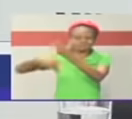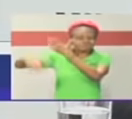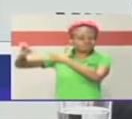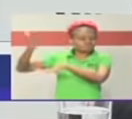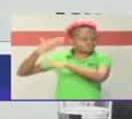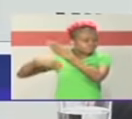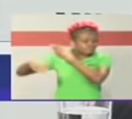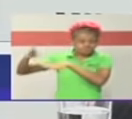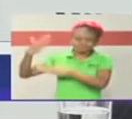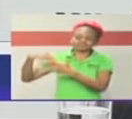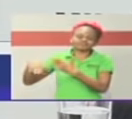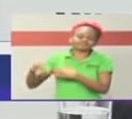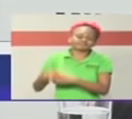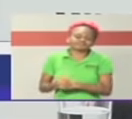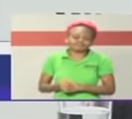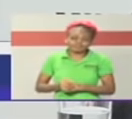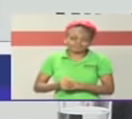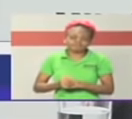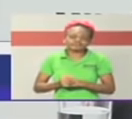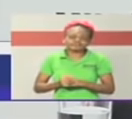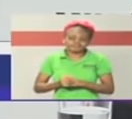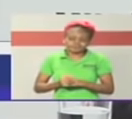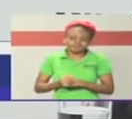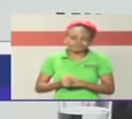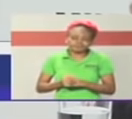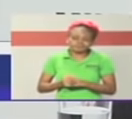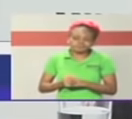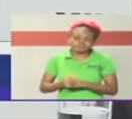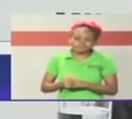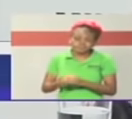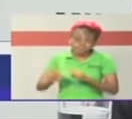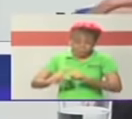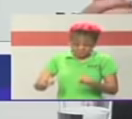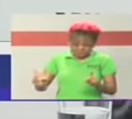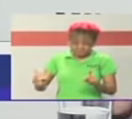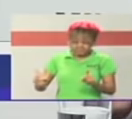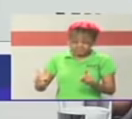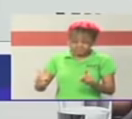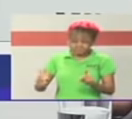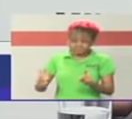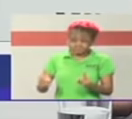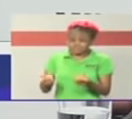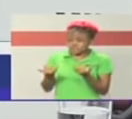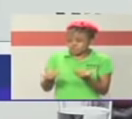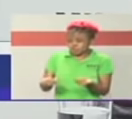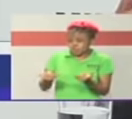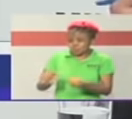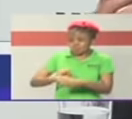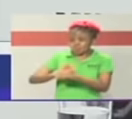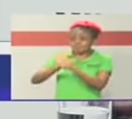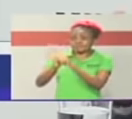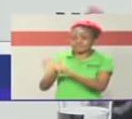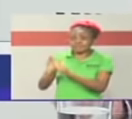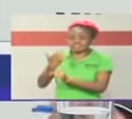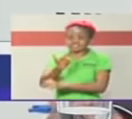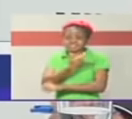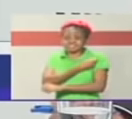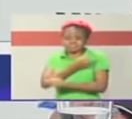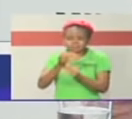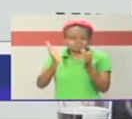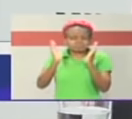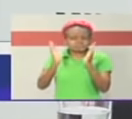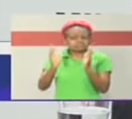The ESAVI system, but because of the COVID-19 vaccines, we pay particular attention to